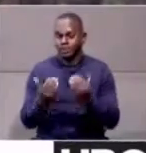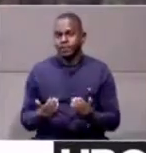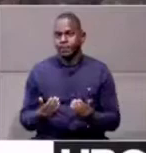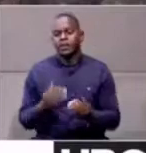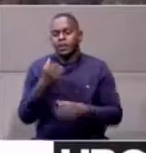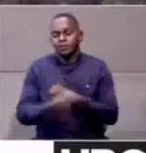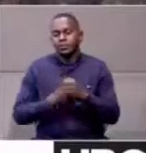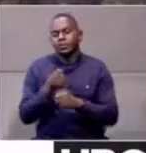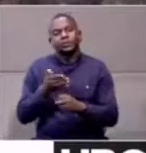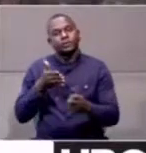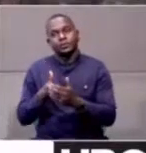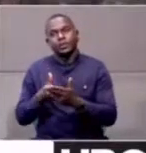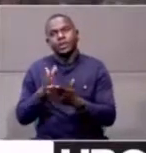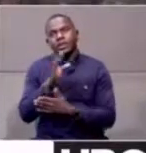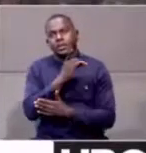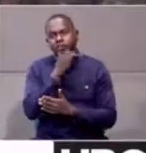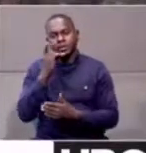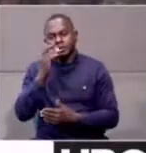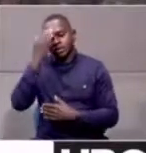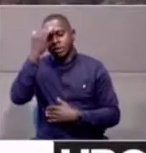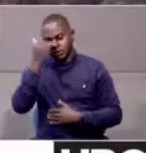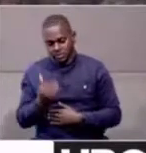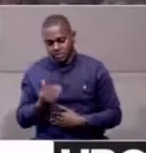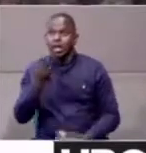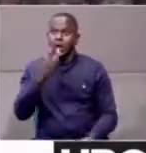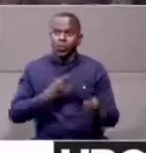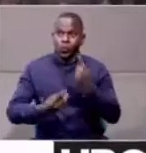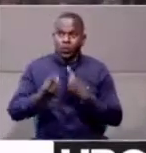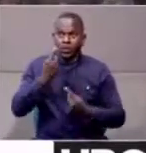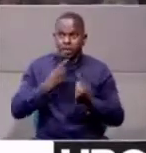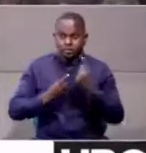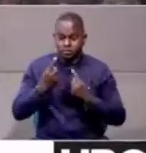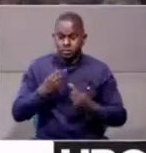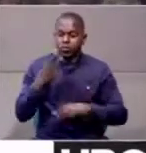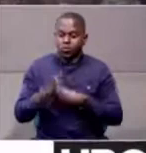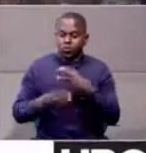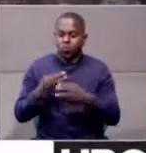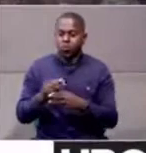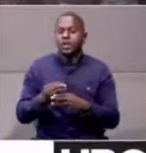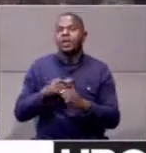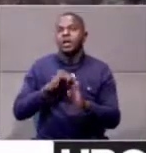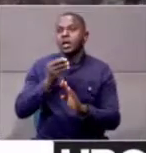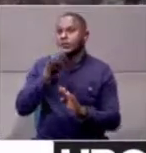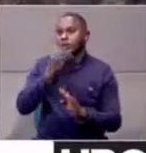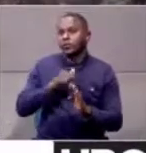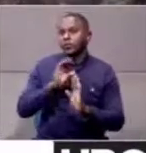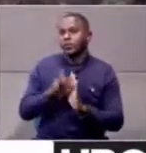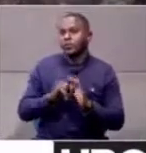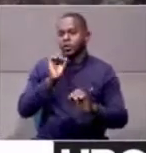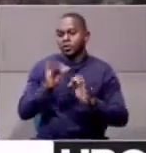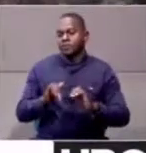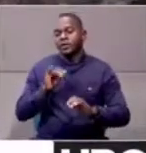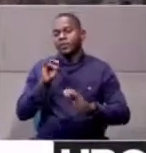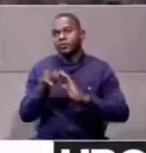This year we were affected by the drought, and that is why we are crying. World Food Program, Office of the Prime Minister, should bring